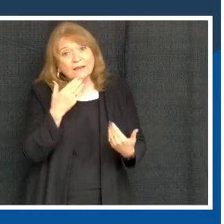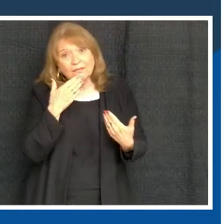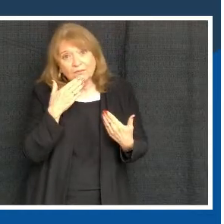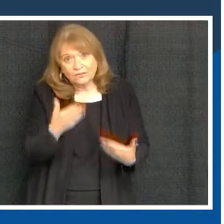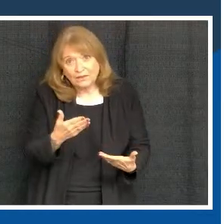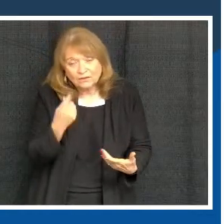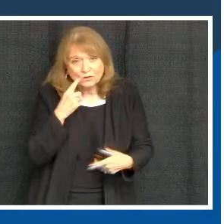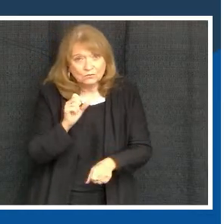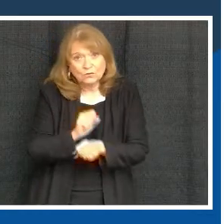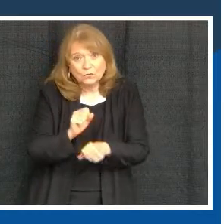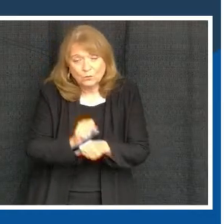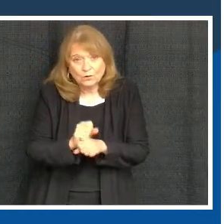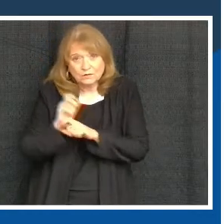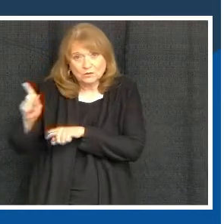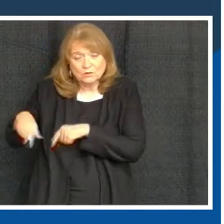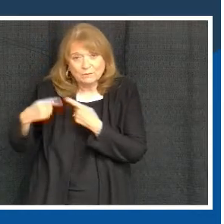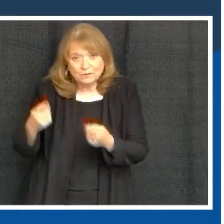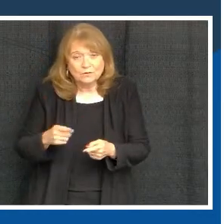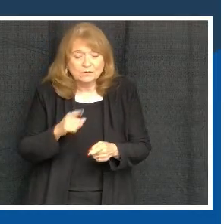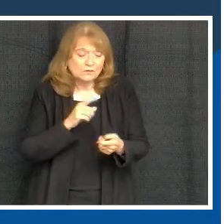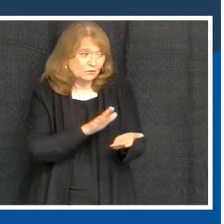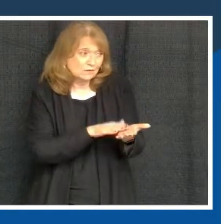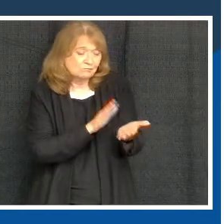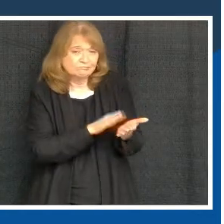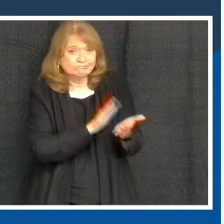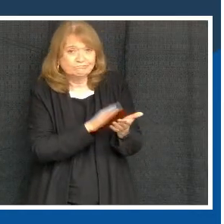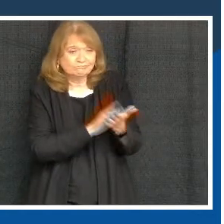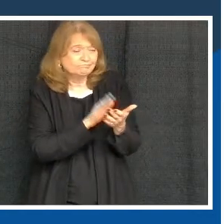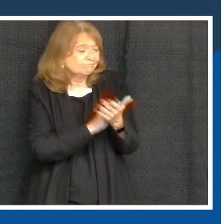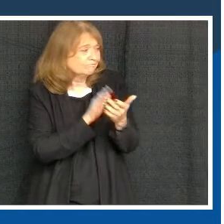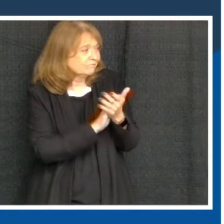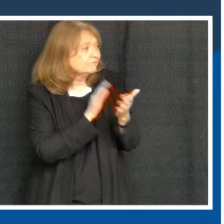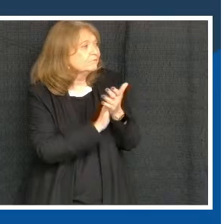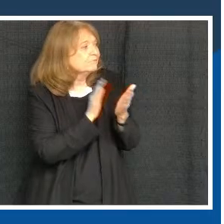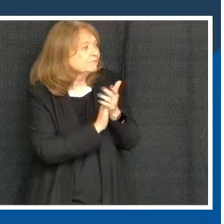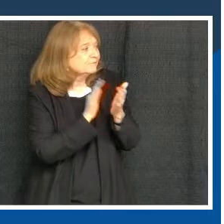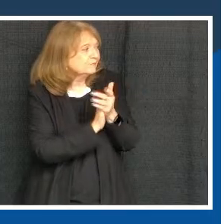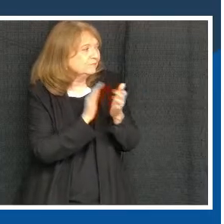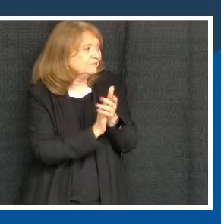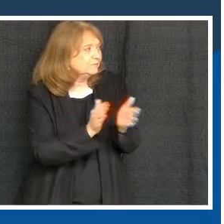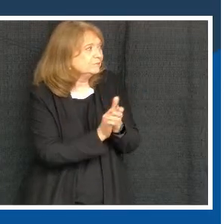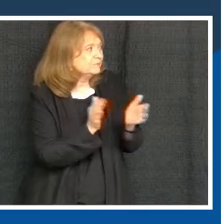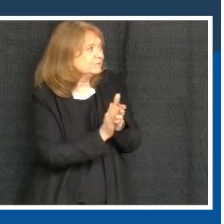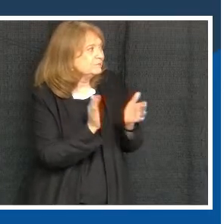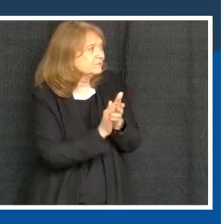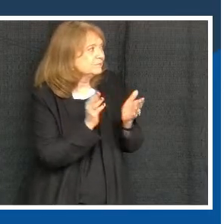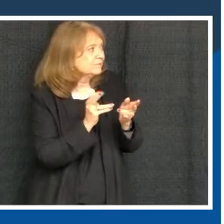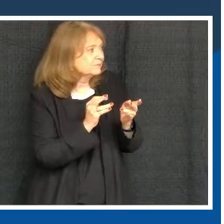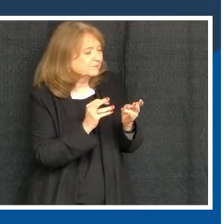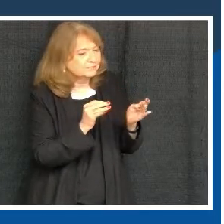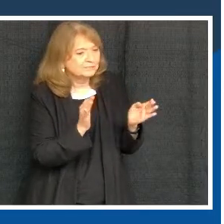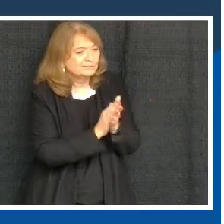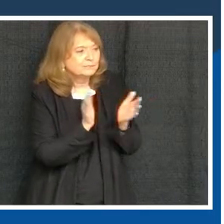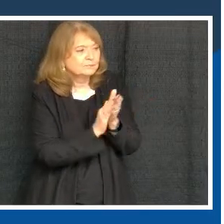doing and have done. So let's give her a round of applause, please. Lori.